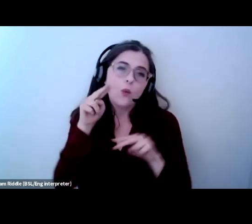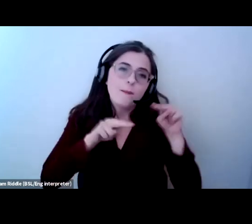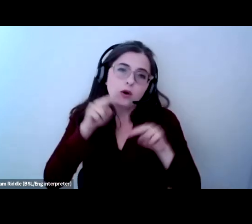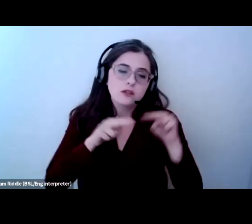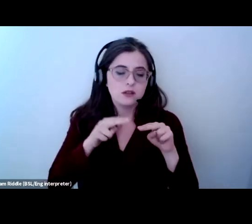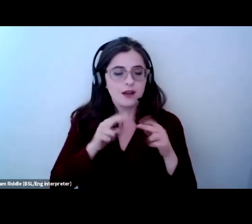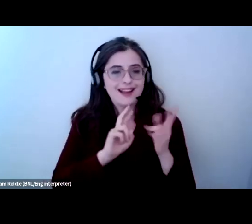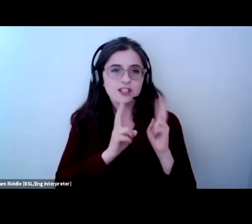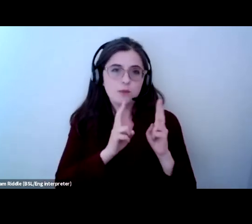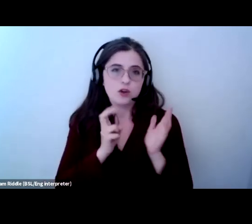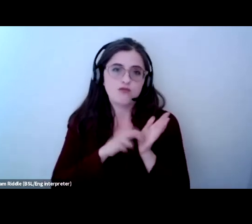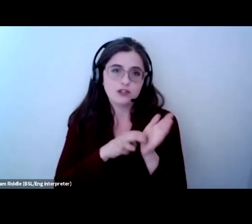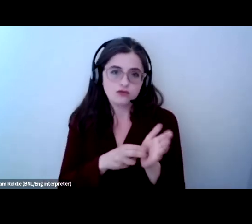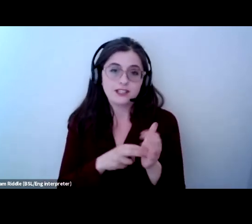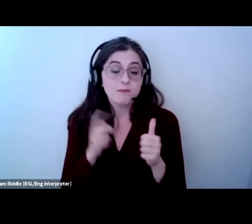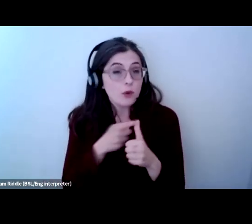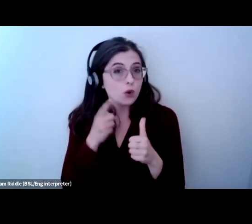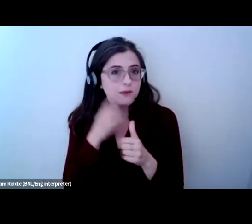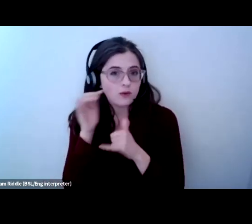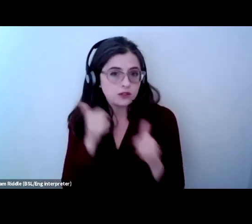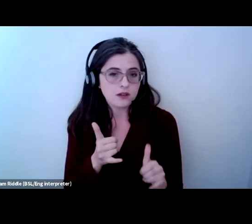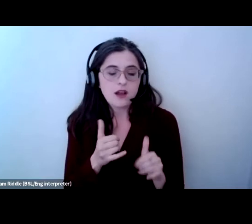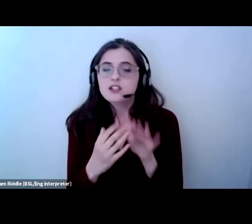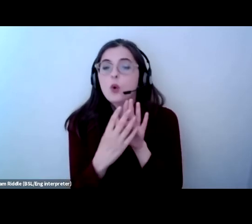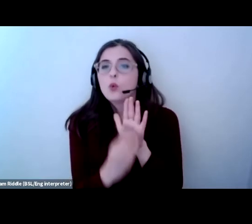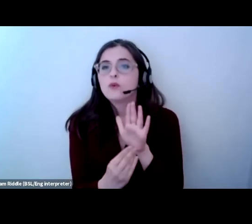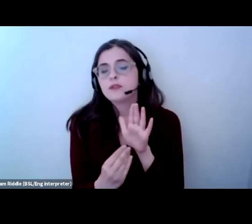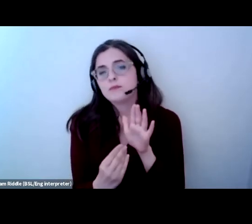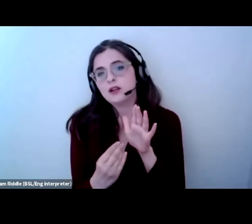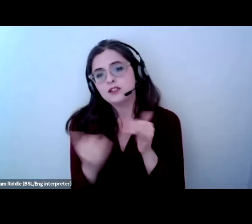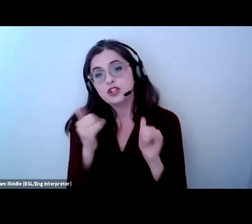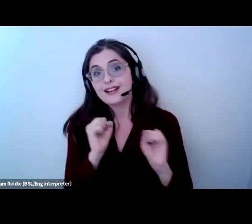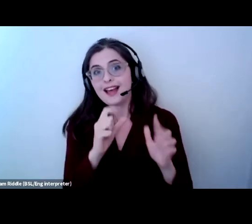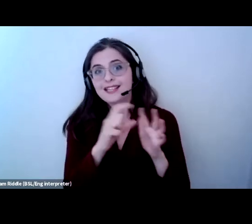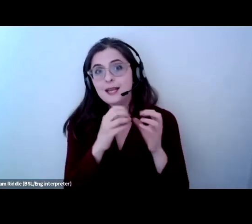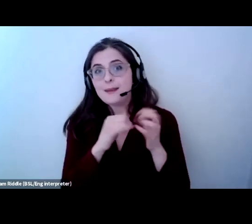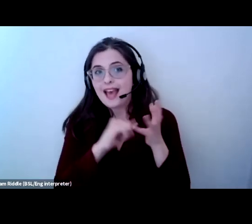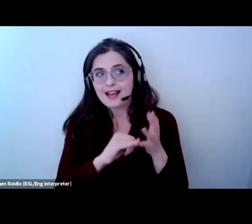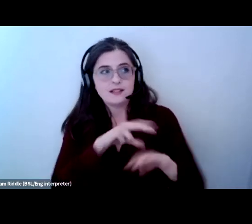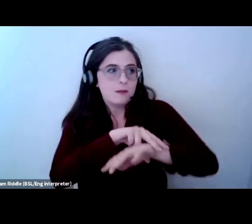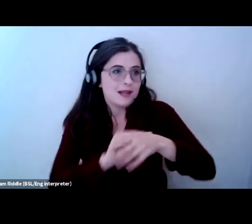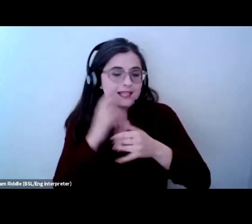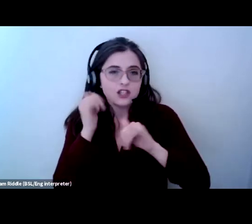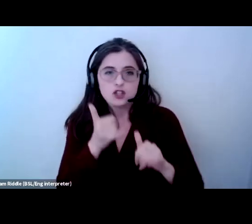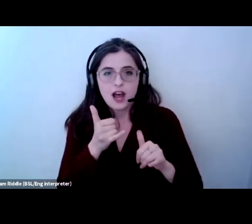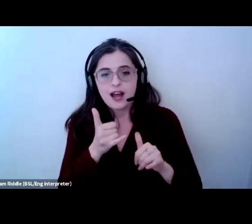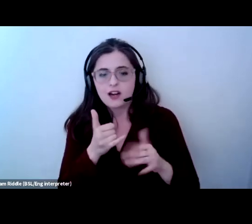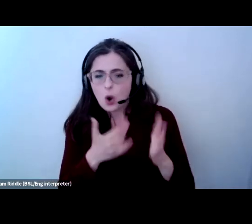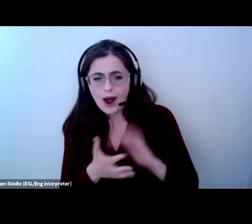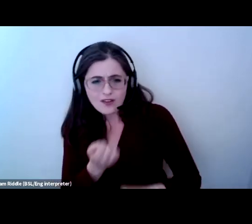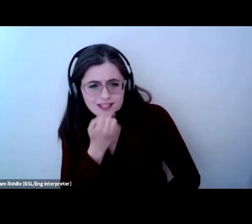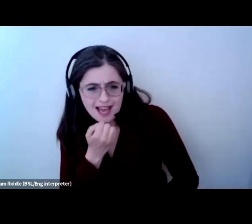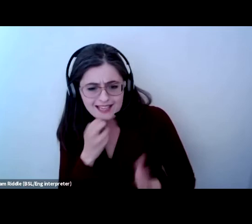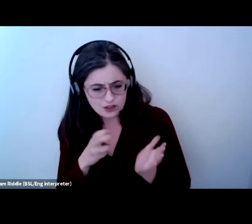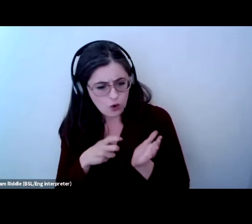registrations. We automate the process of checking them, such as checking their DBS checks and their police checks and when they've expired and whether their